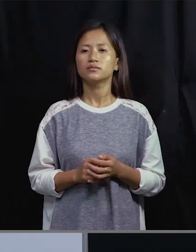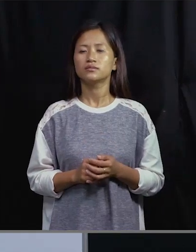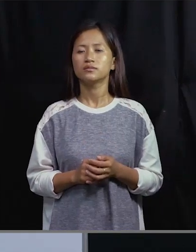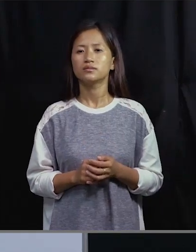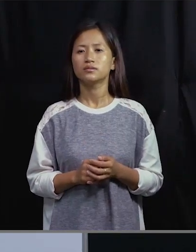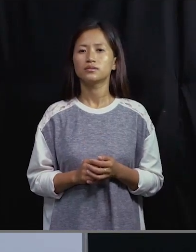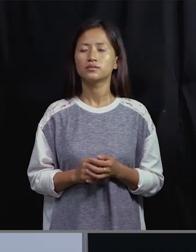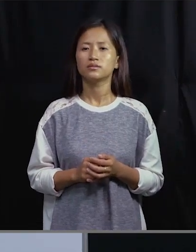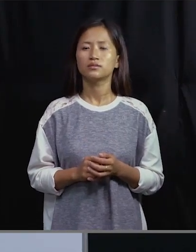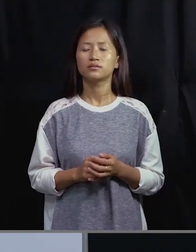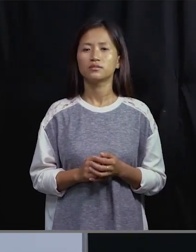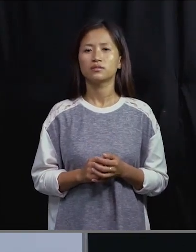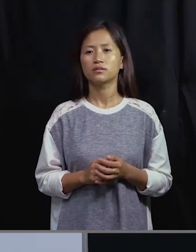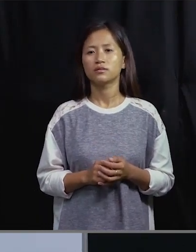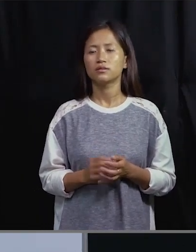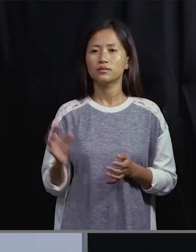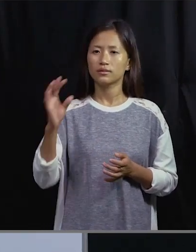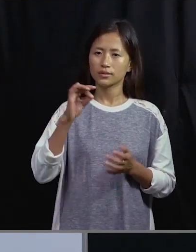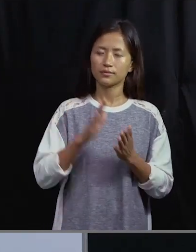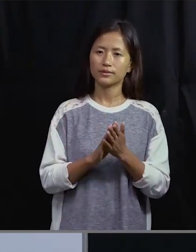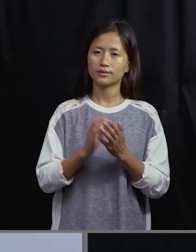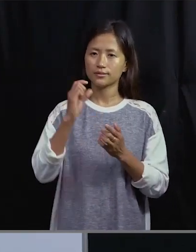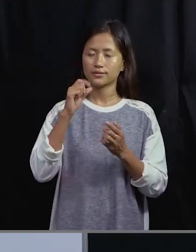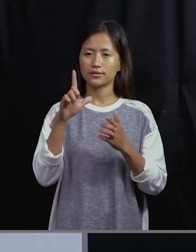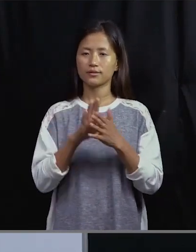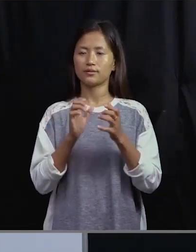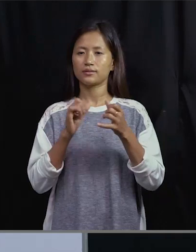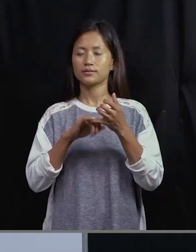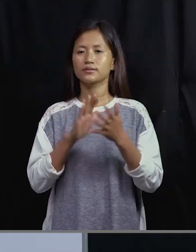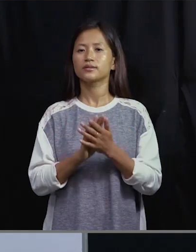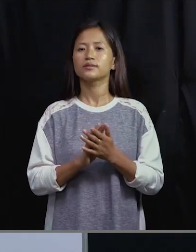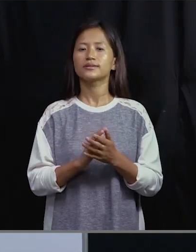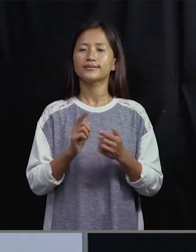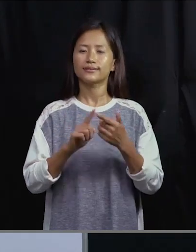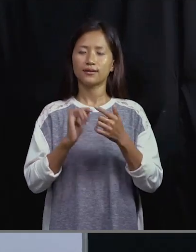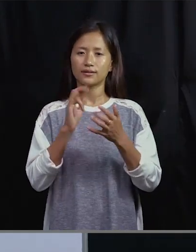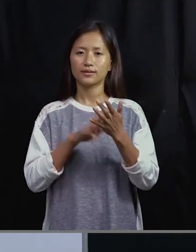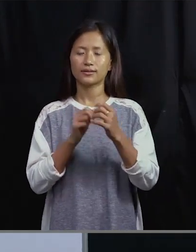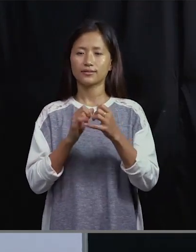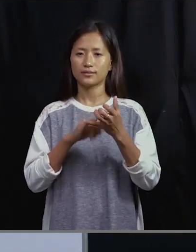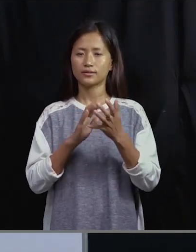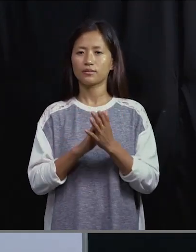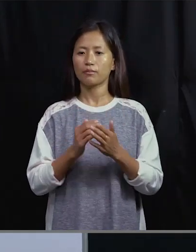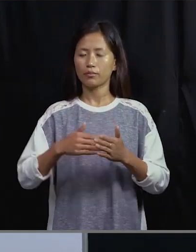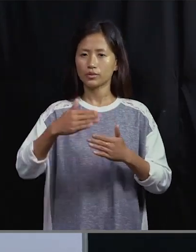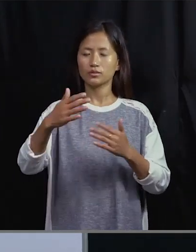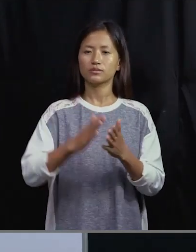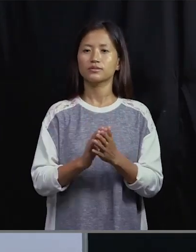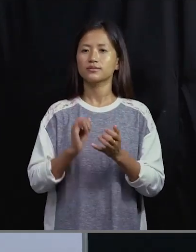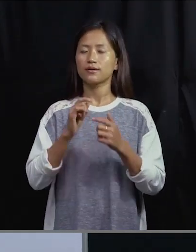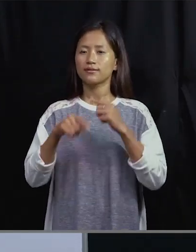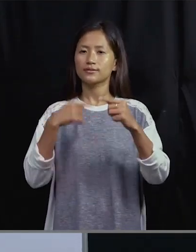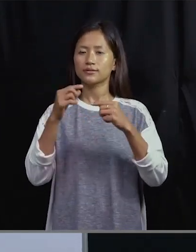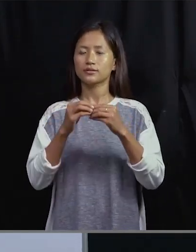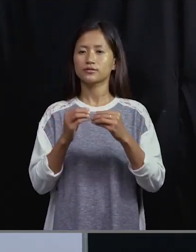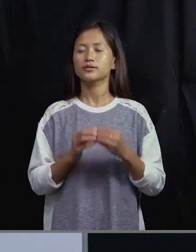This manufacturing industry again can be classified into analytical industry, processing industry, synthetic industry, and